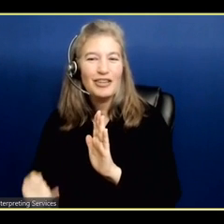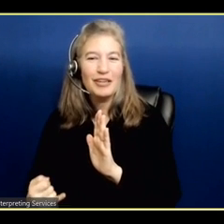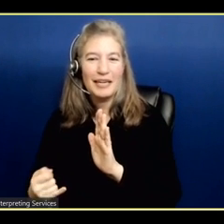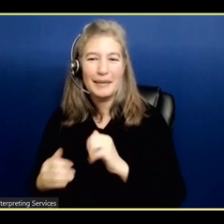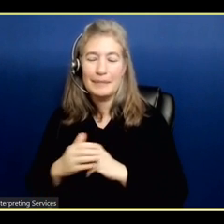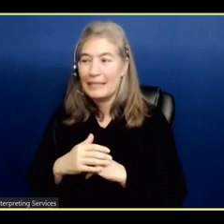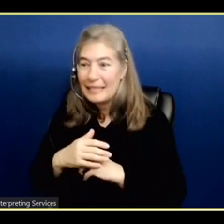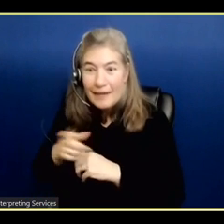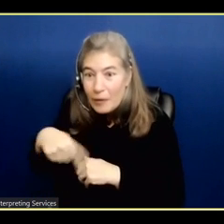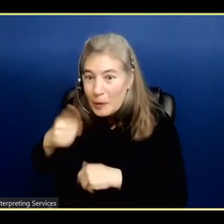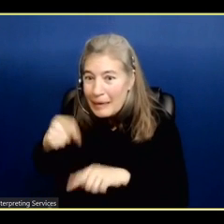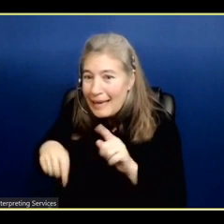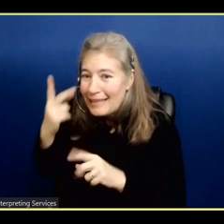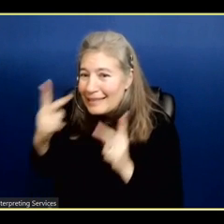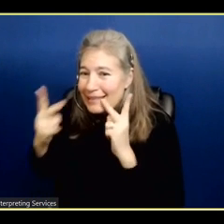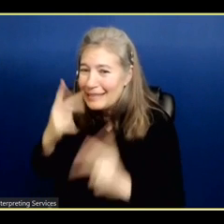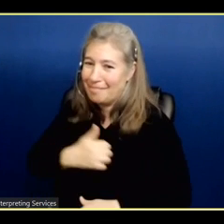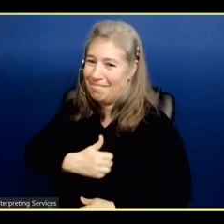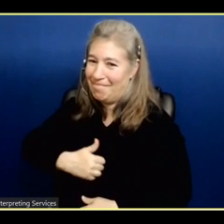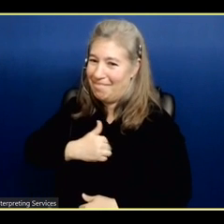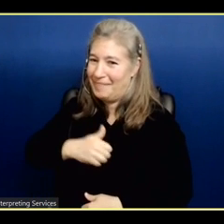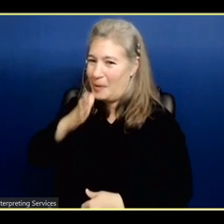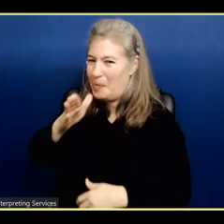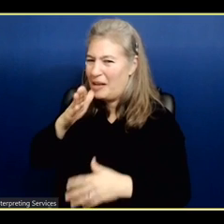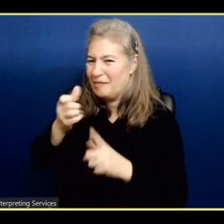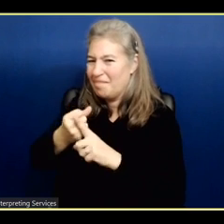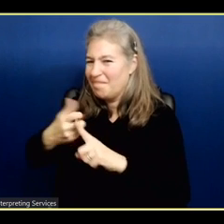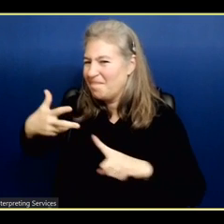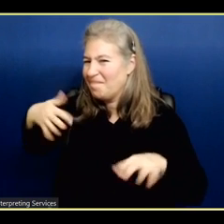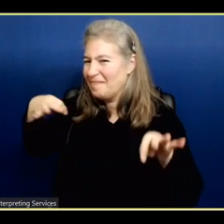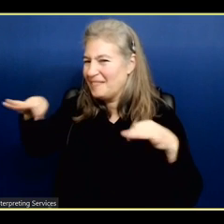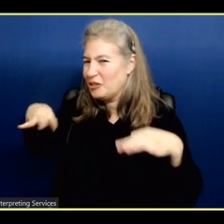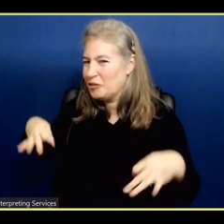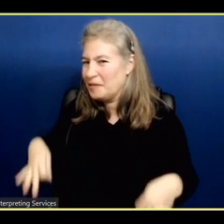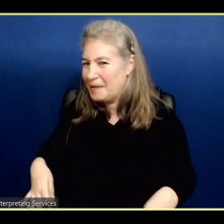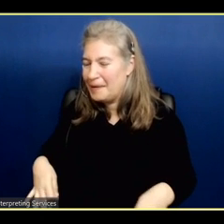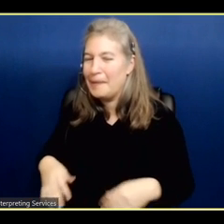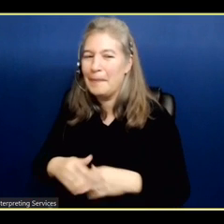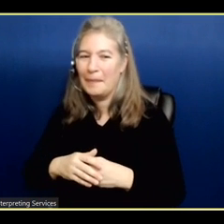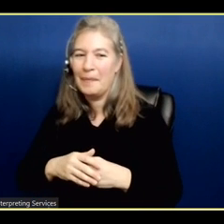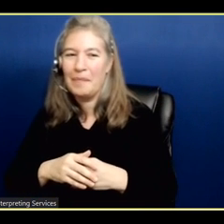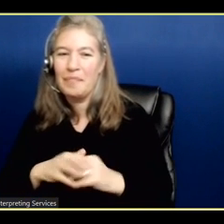I'm not distributing funds for Black Art Futures Fund, which is a volunteer